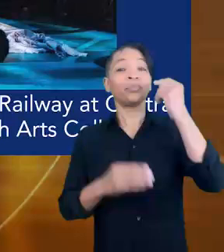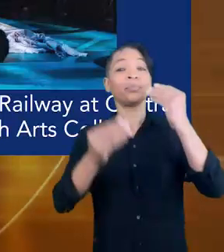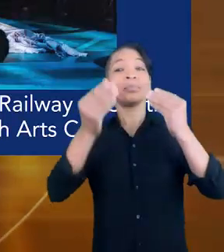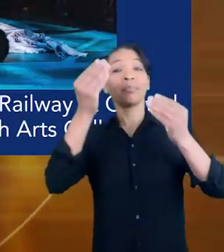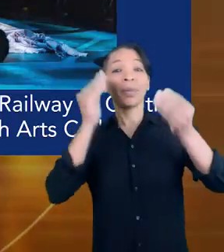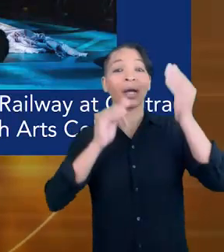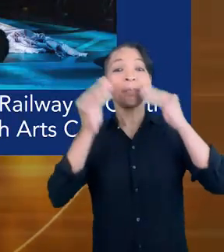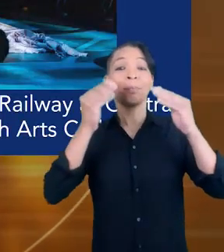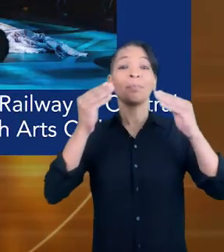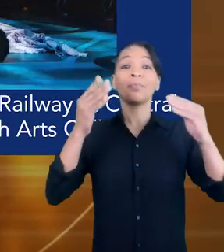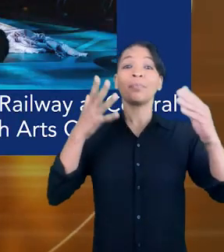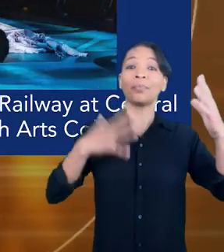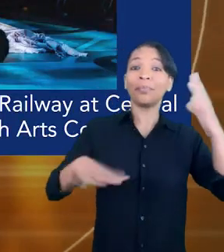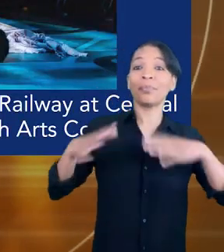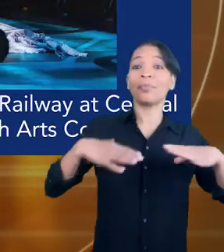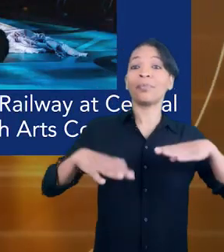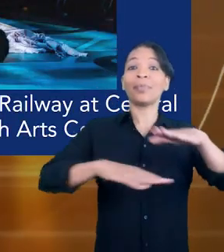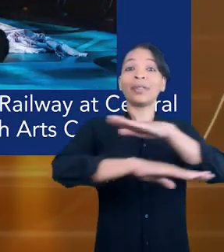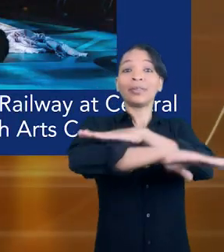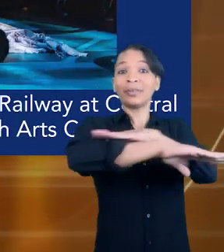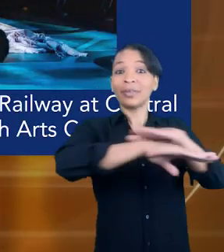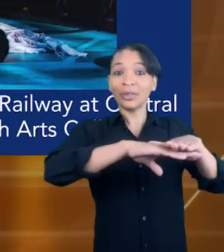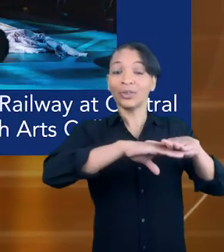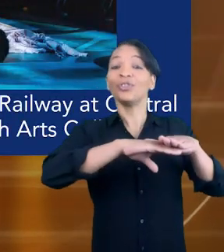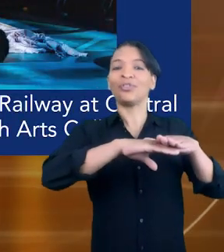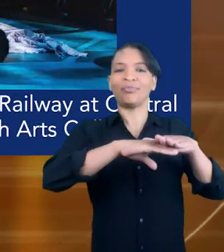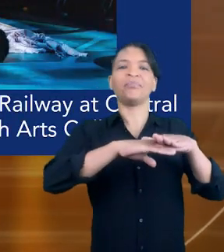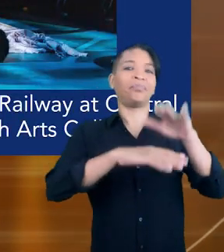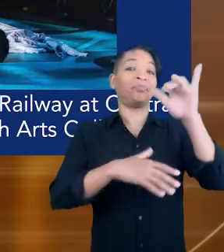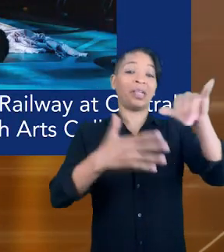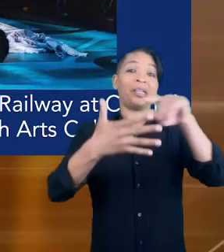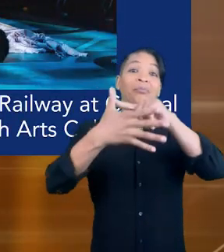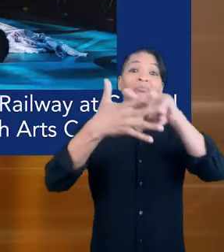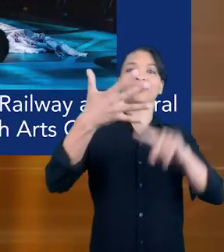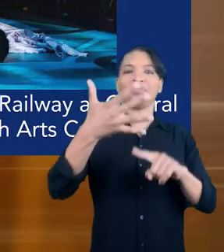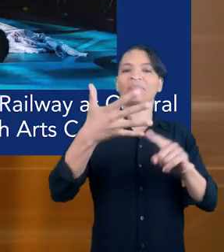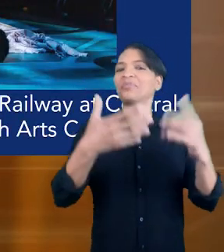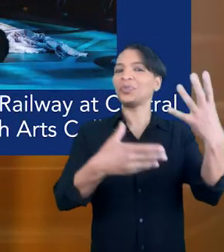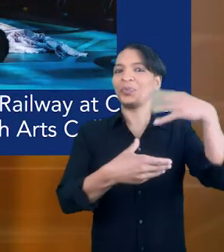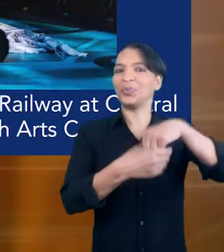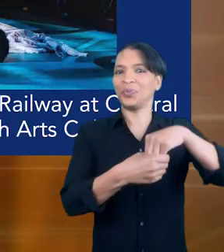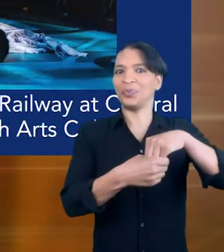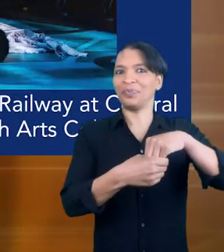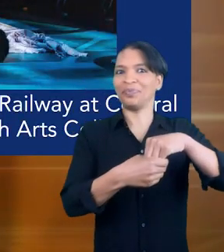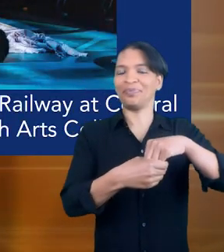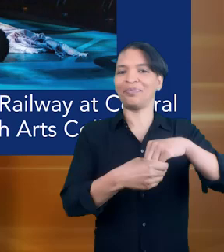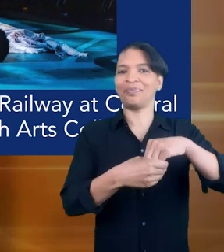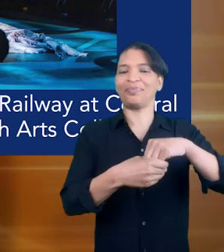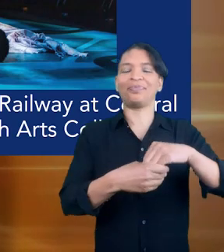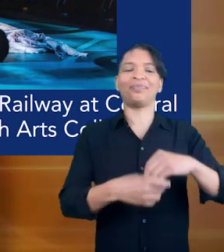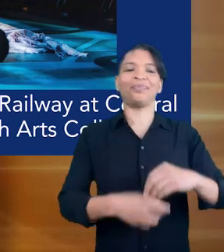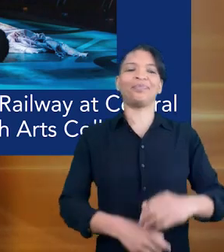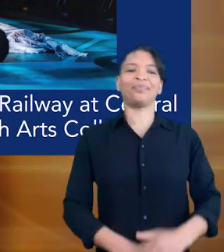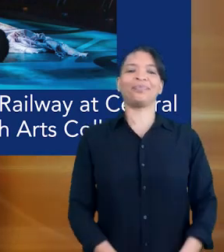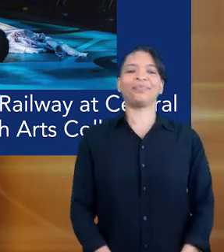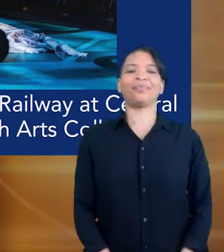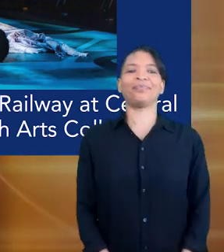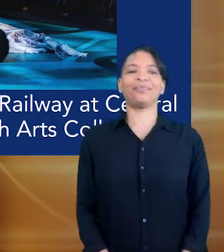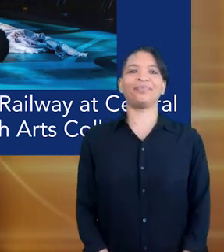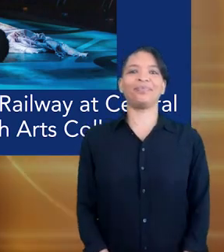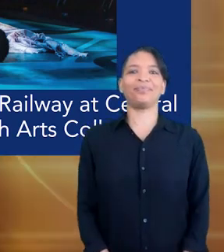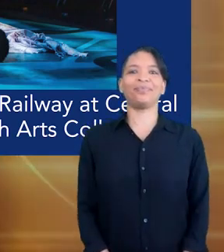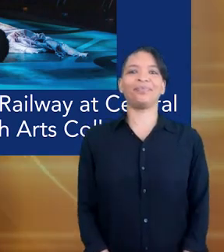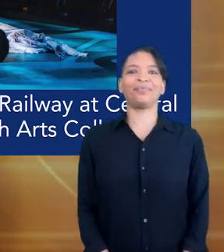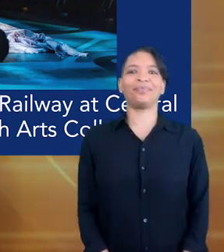McAmon. Black Odyssey Boston, Underground Railway at Central Square Theater, and the Front Porch Arts Collective.